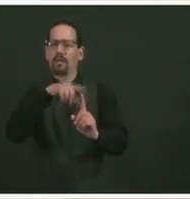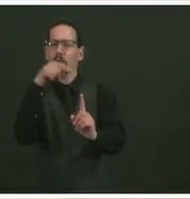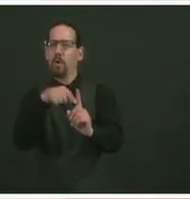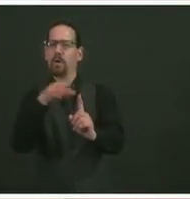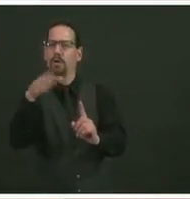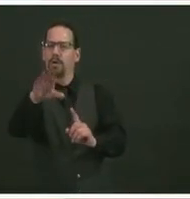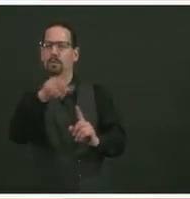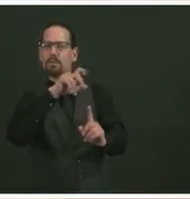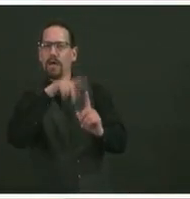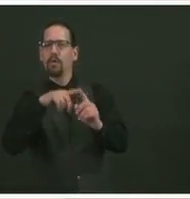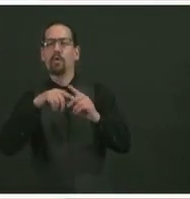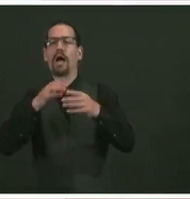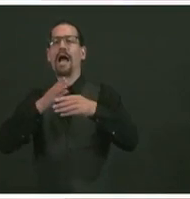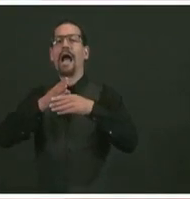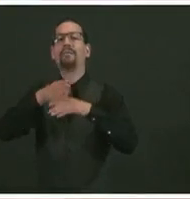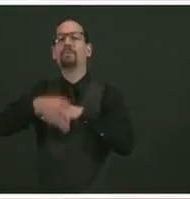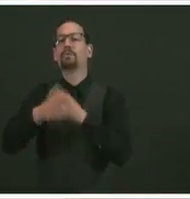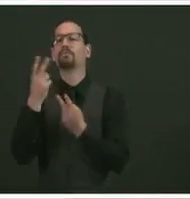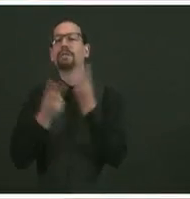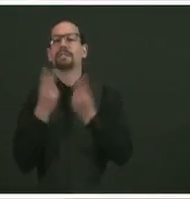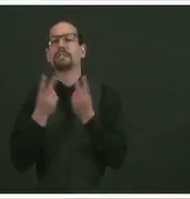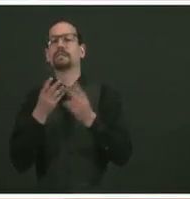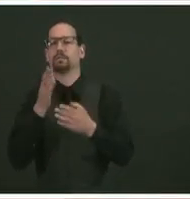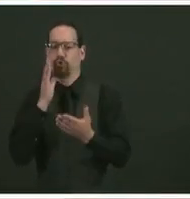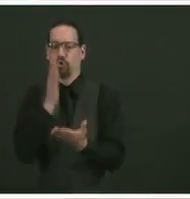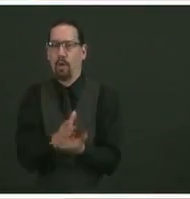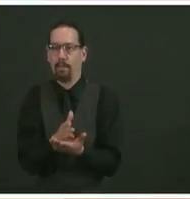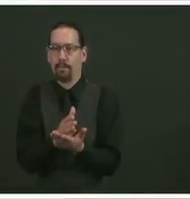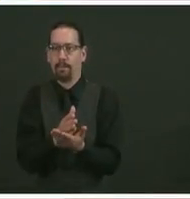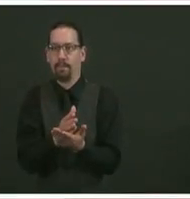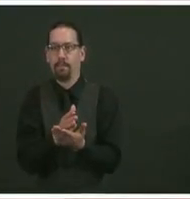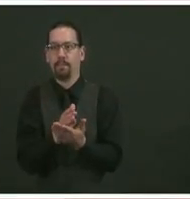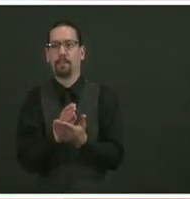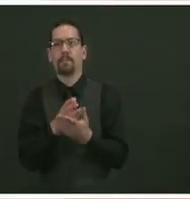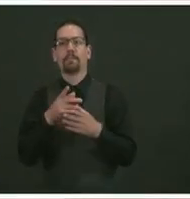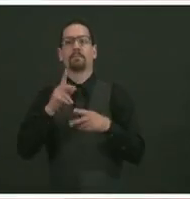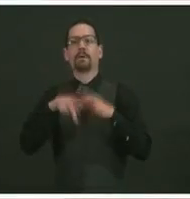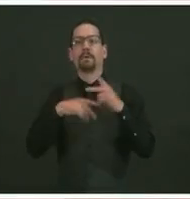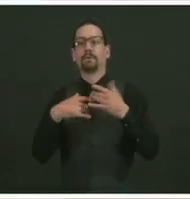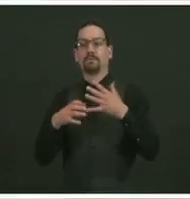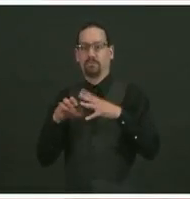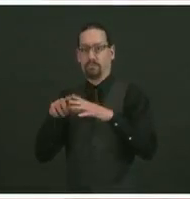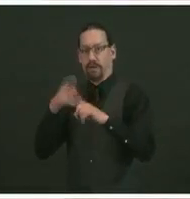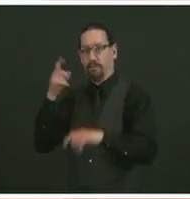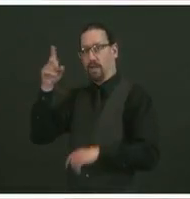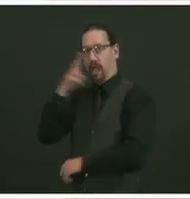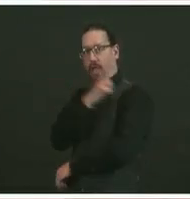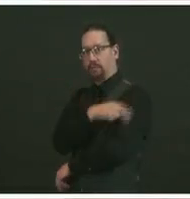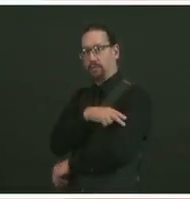stopped? Were people being allowed to leave hospitals while they were COVID patient positive after